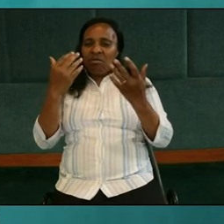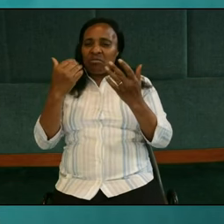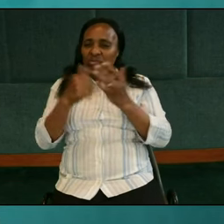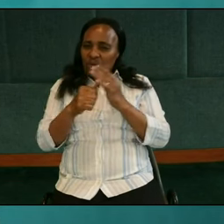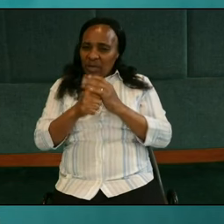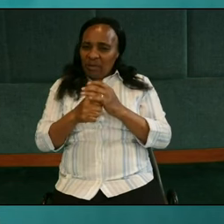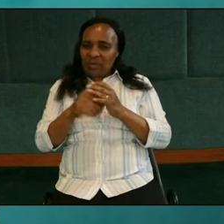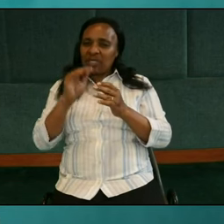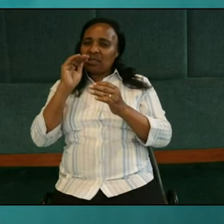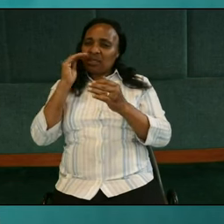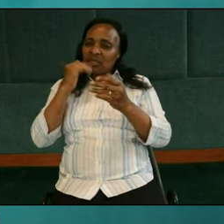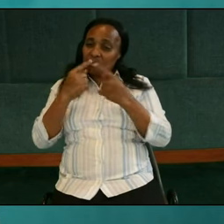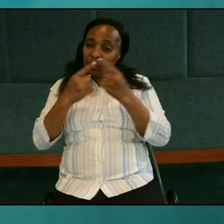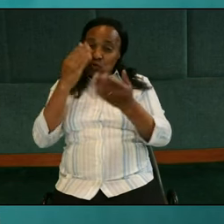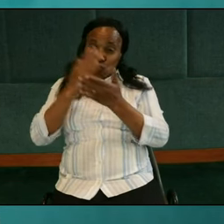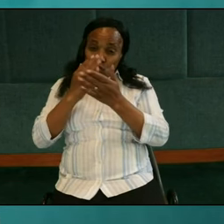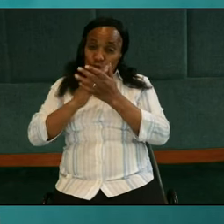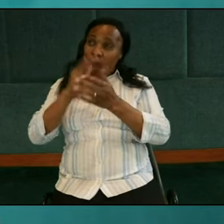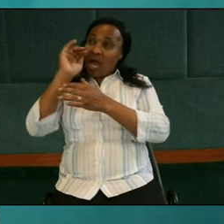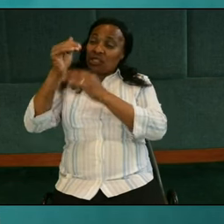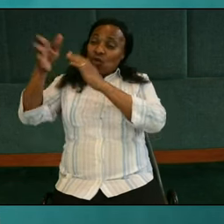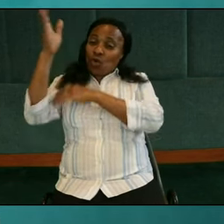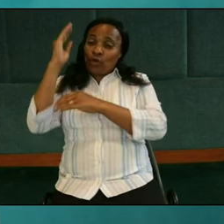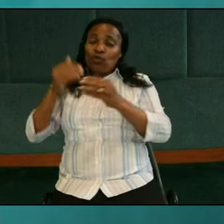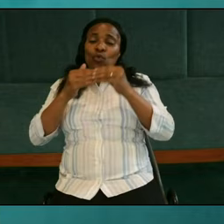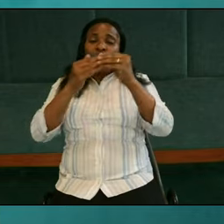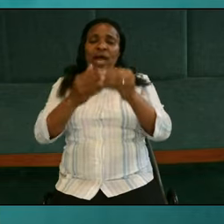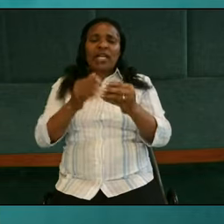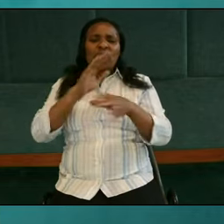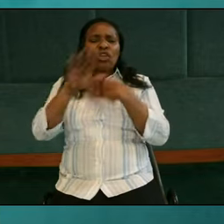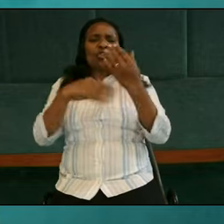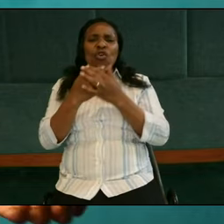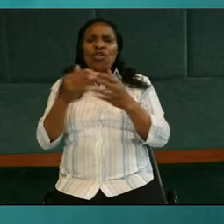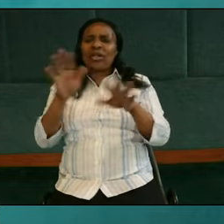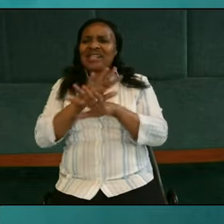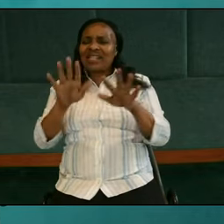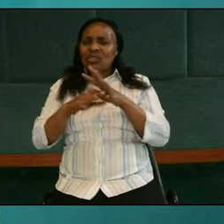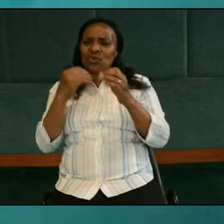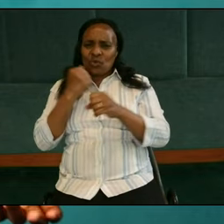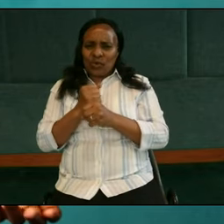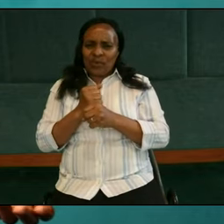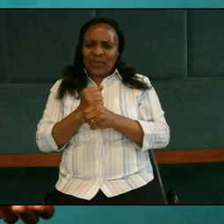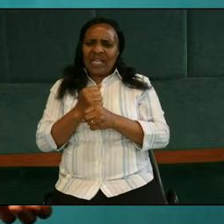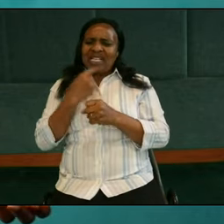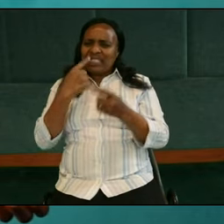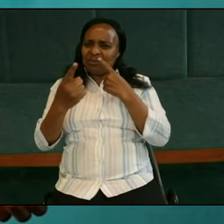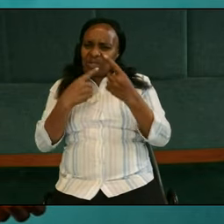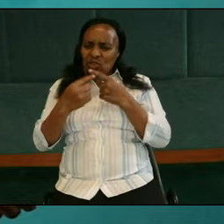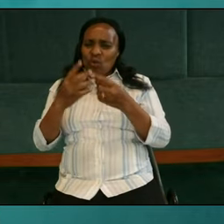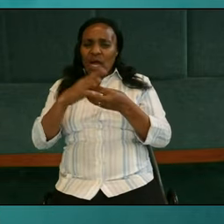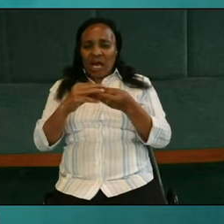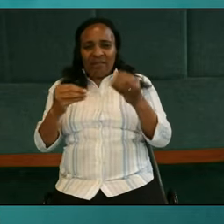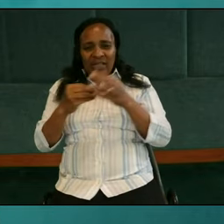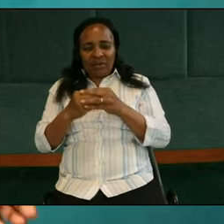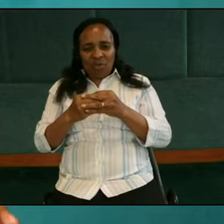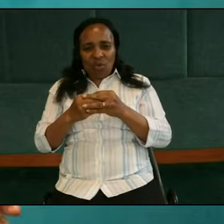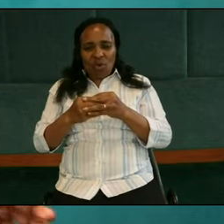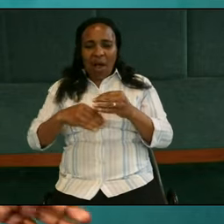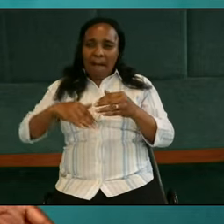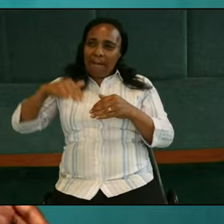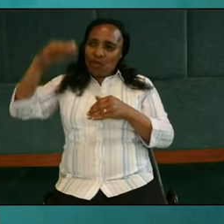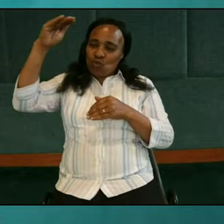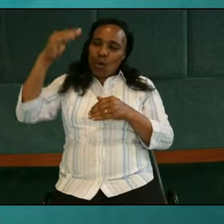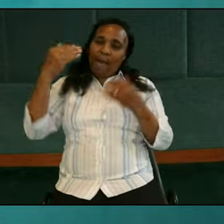to ask God to help you and guide you through all that you do. Mm-hmm. And also speak to a comfortable adult, someone who you trust in the